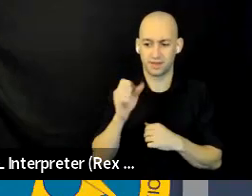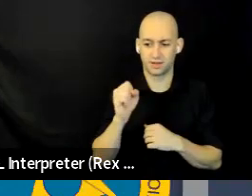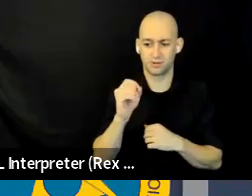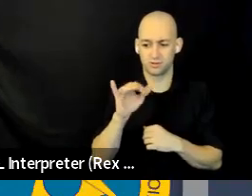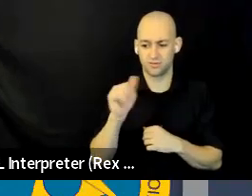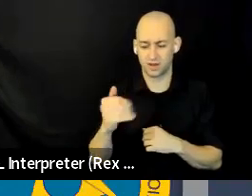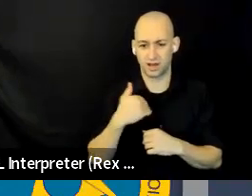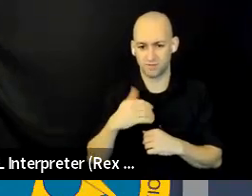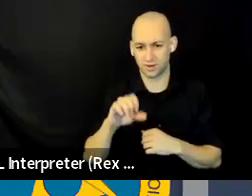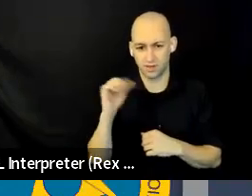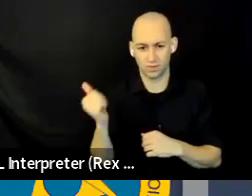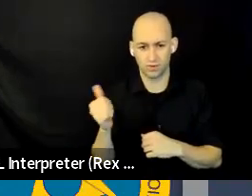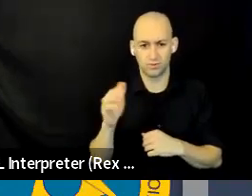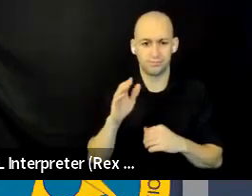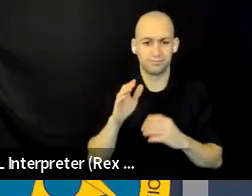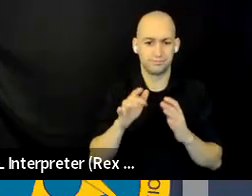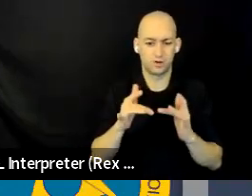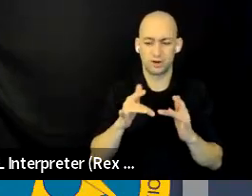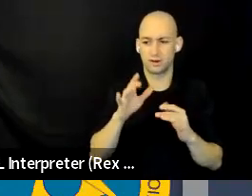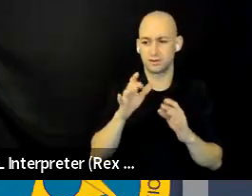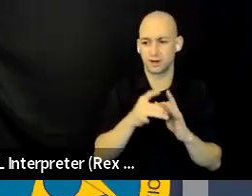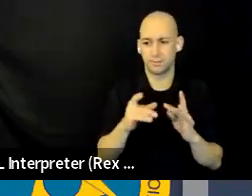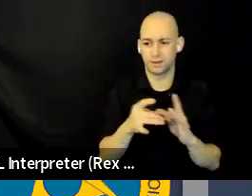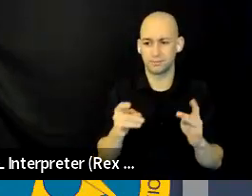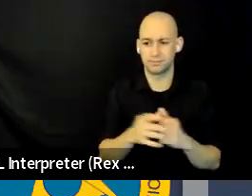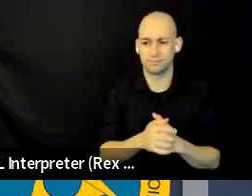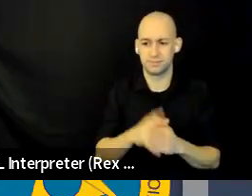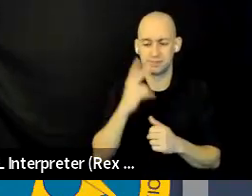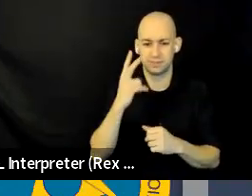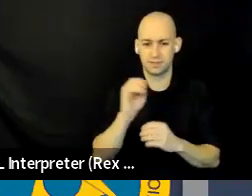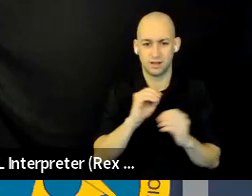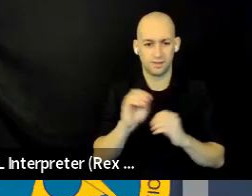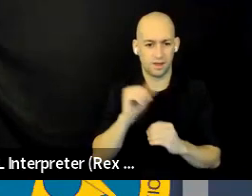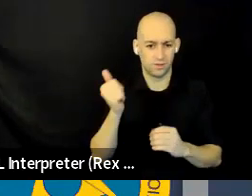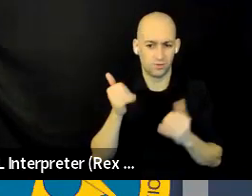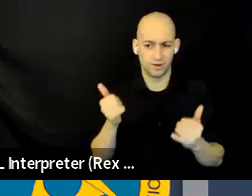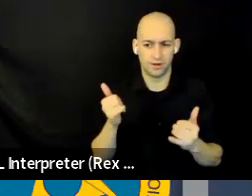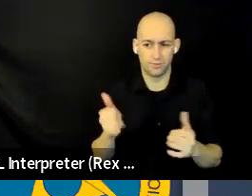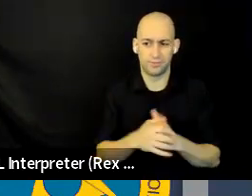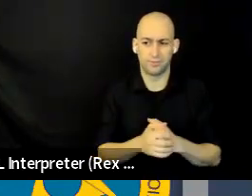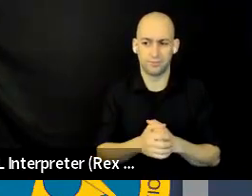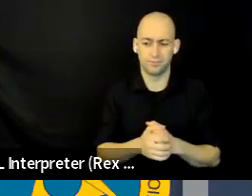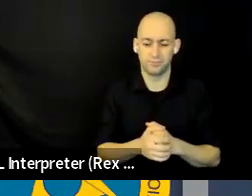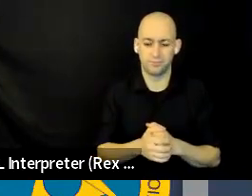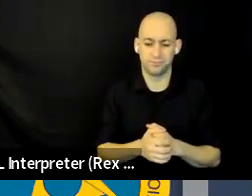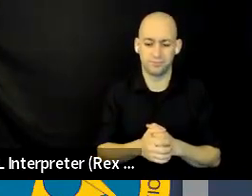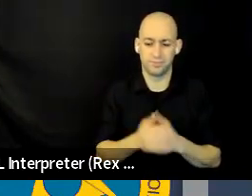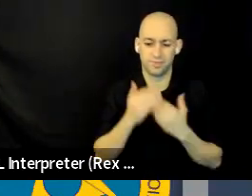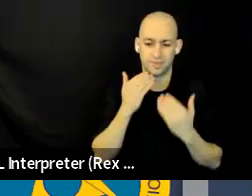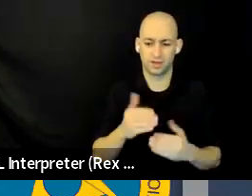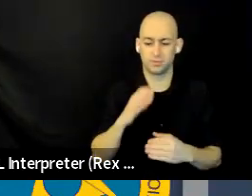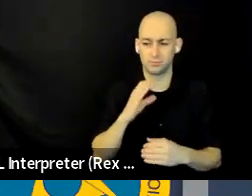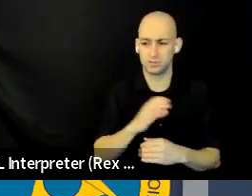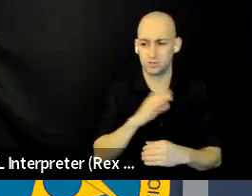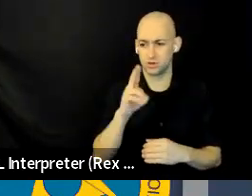other online comments? I see no other online comments at this time. Thank you. Great, thank you. Commissioner Norton?